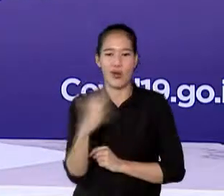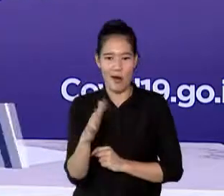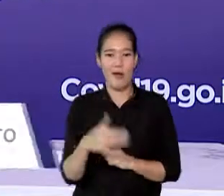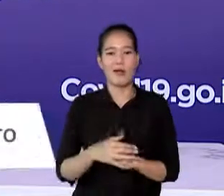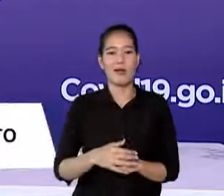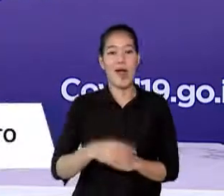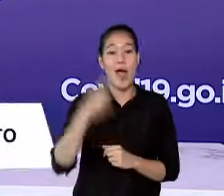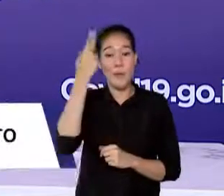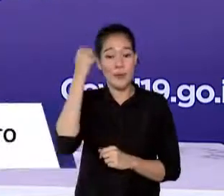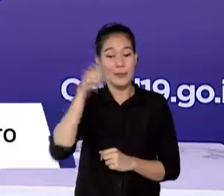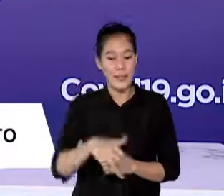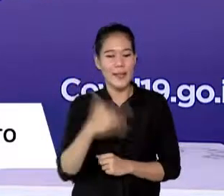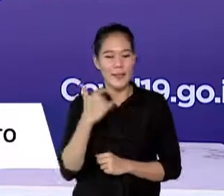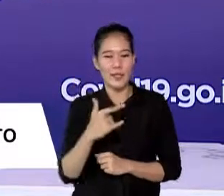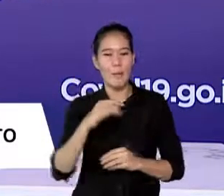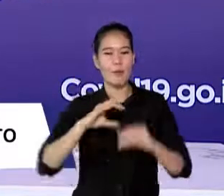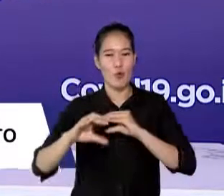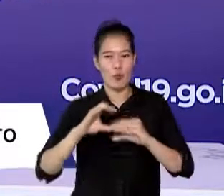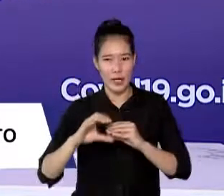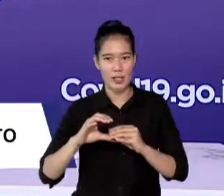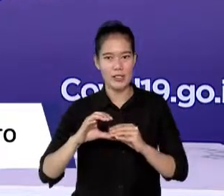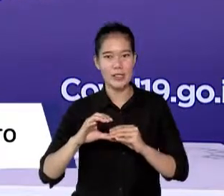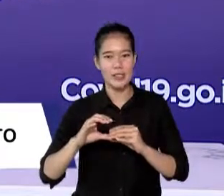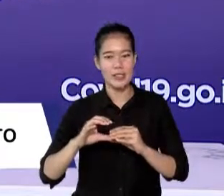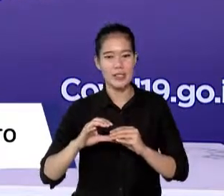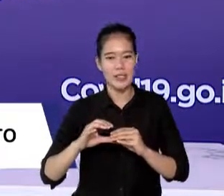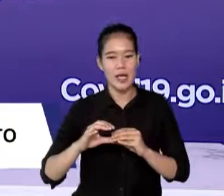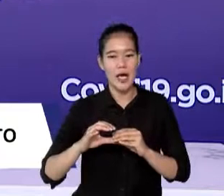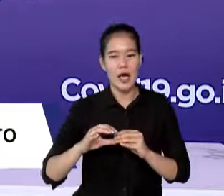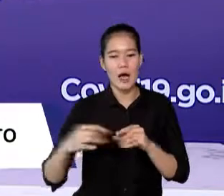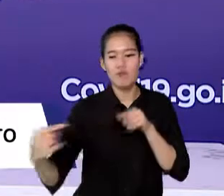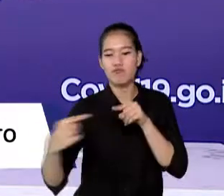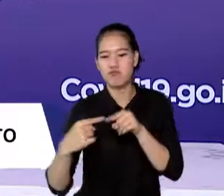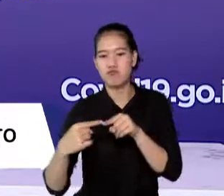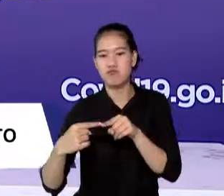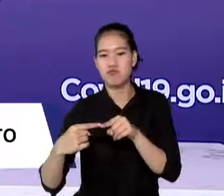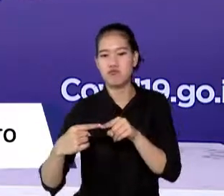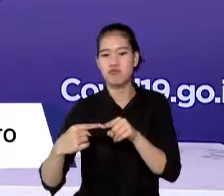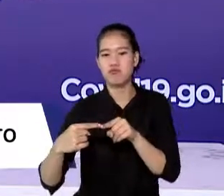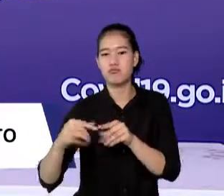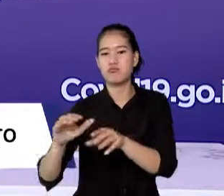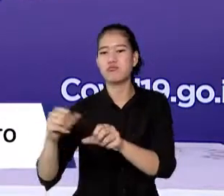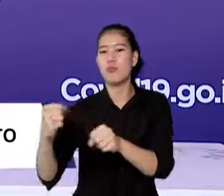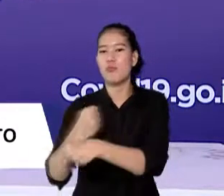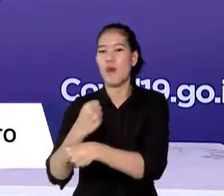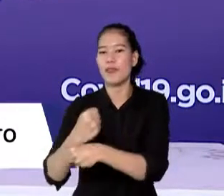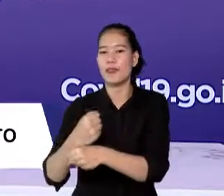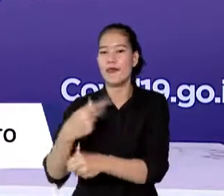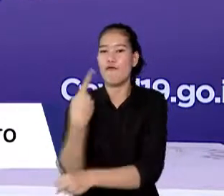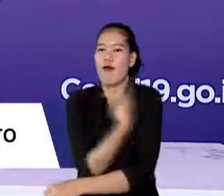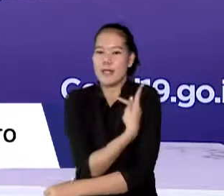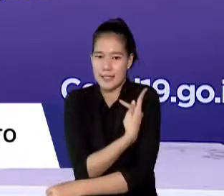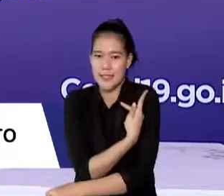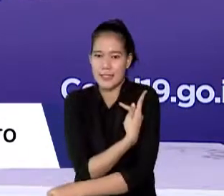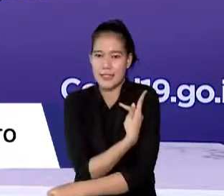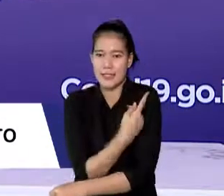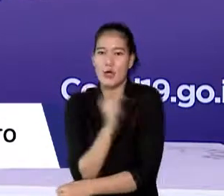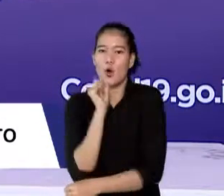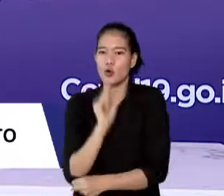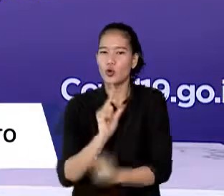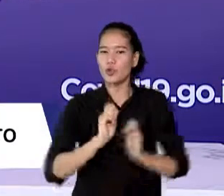to establish communication with other vaccine providers to meet domestic vaccination needs, as well as